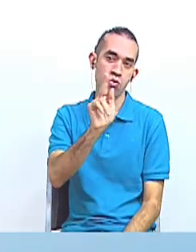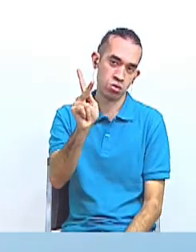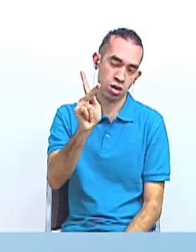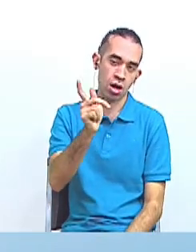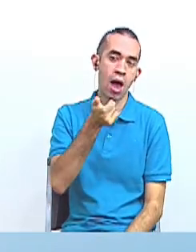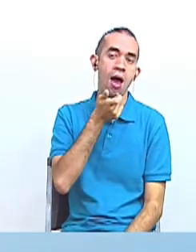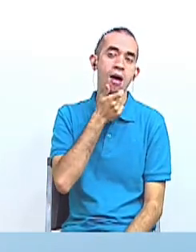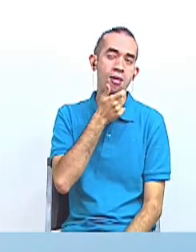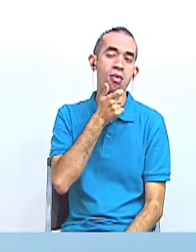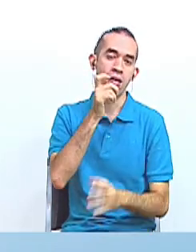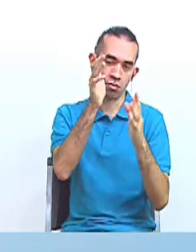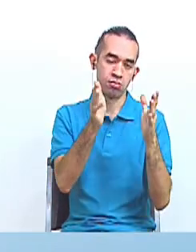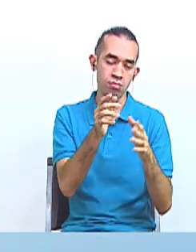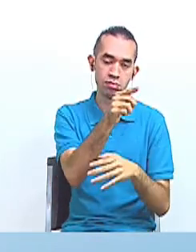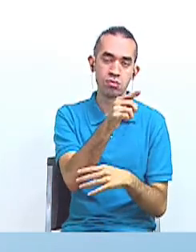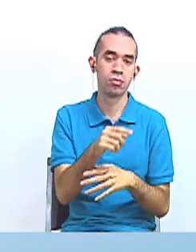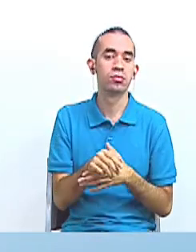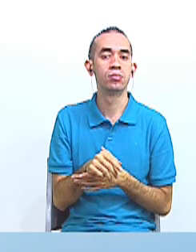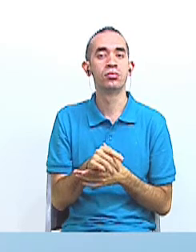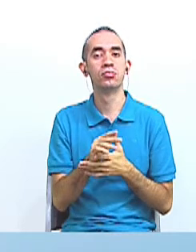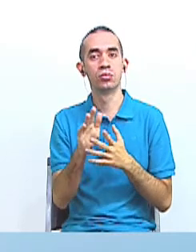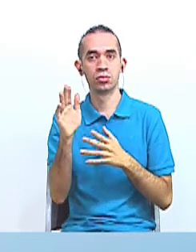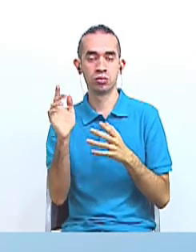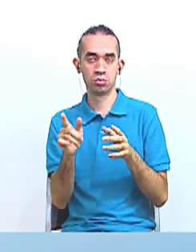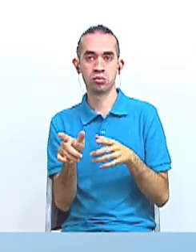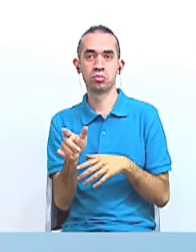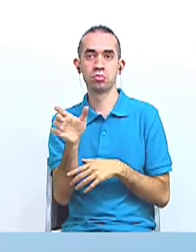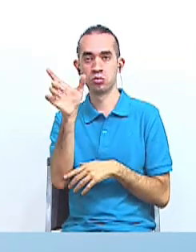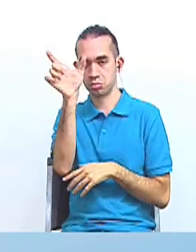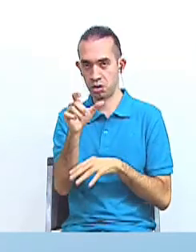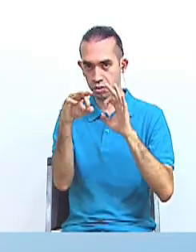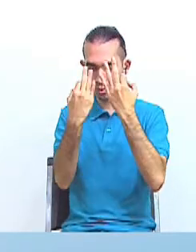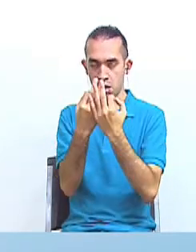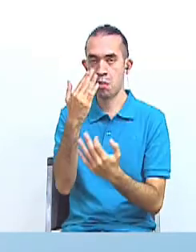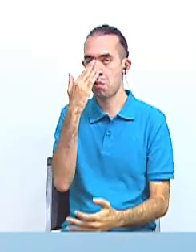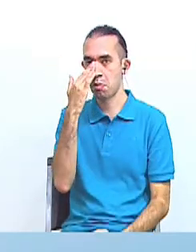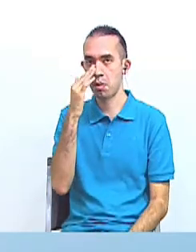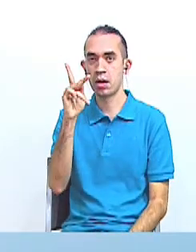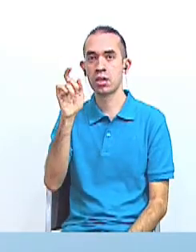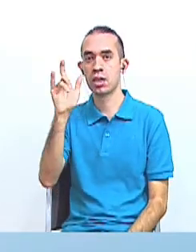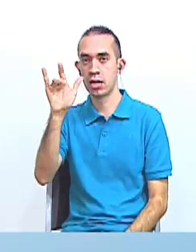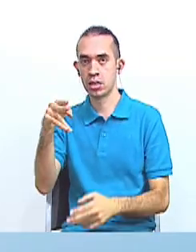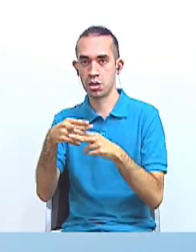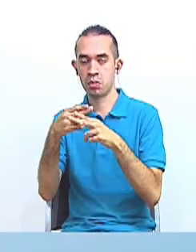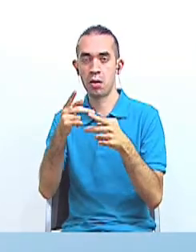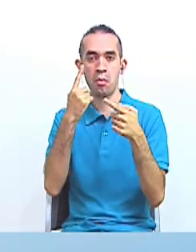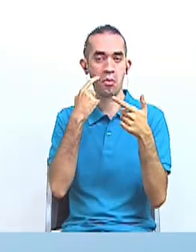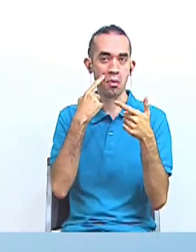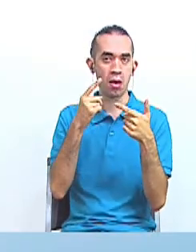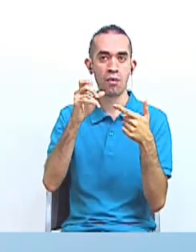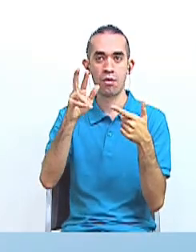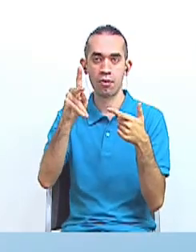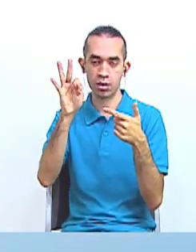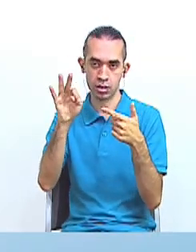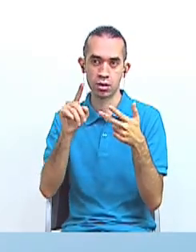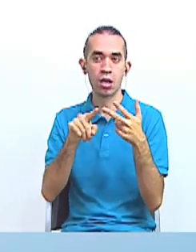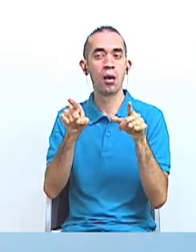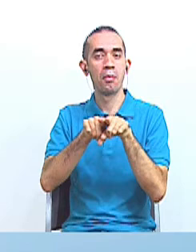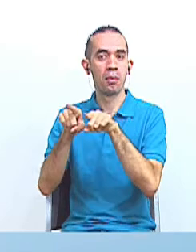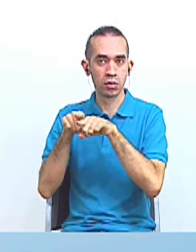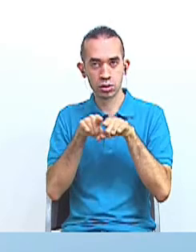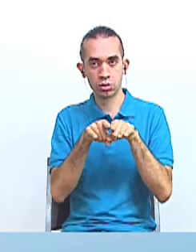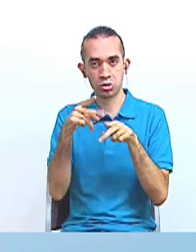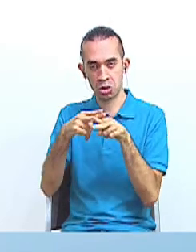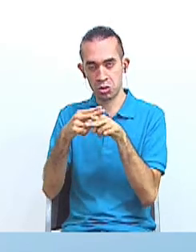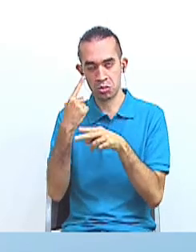actually. Then her mother, Kelly, father, Robert, and she has 3 siblings. We have the names over there. What